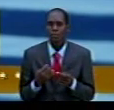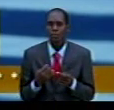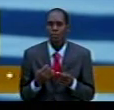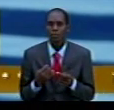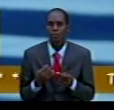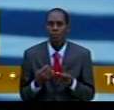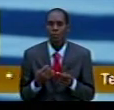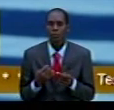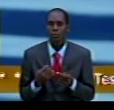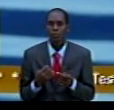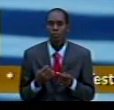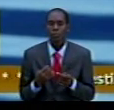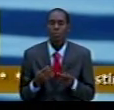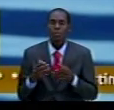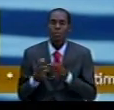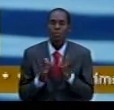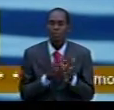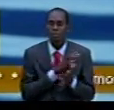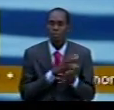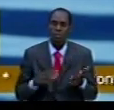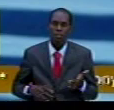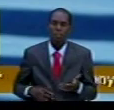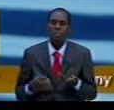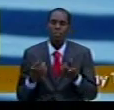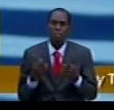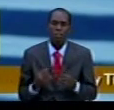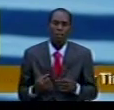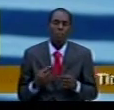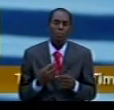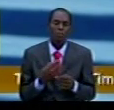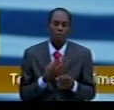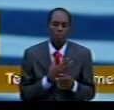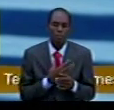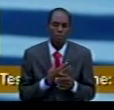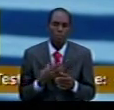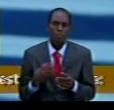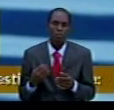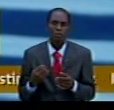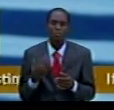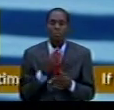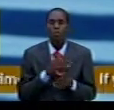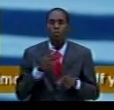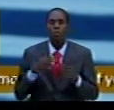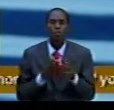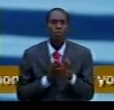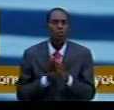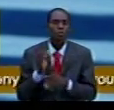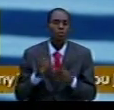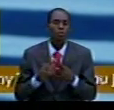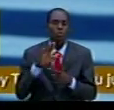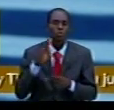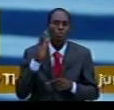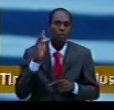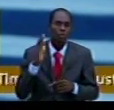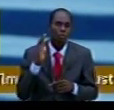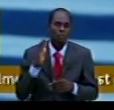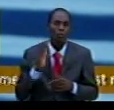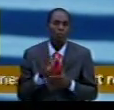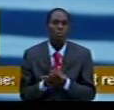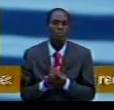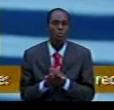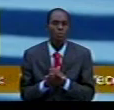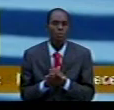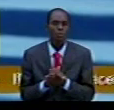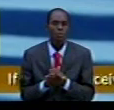4 days, Jesus Christ came and he was... Straight to the point. We have a lot of people waiting. Please. So that